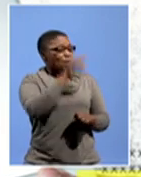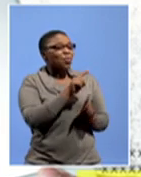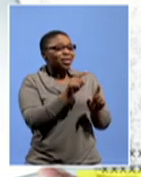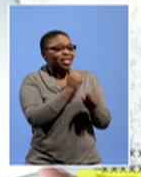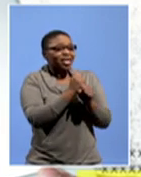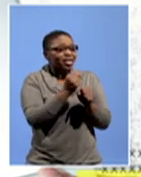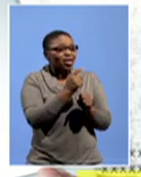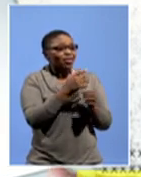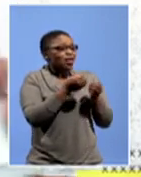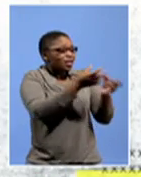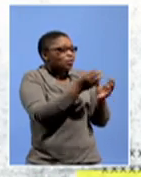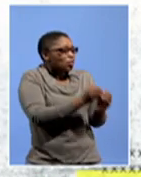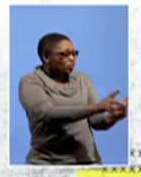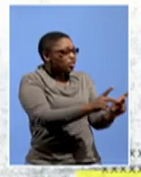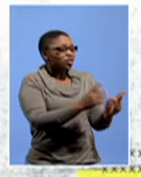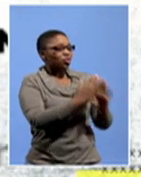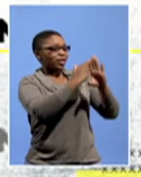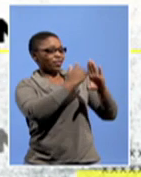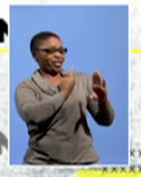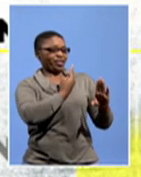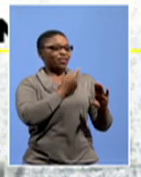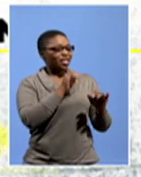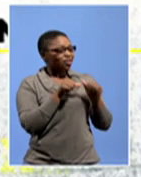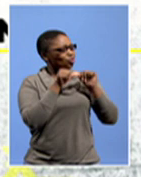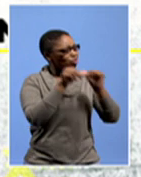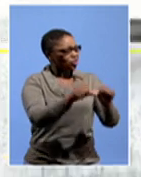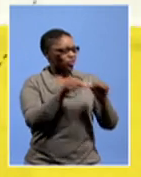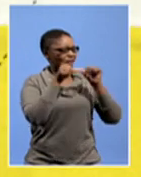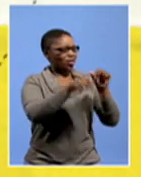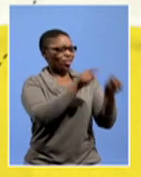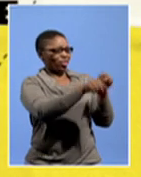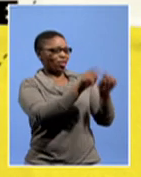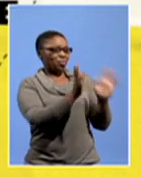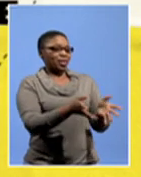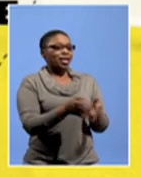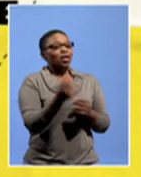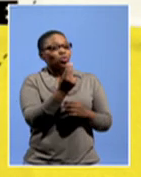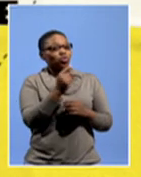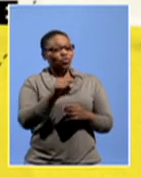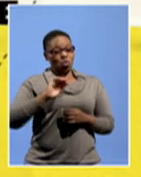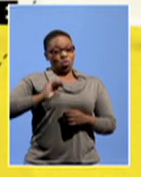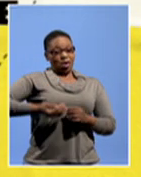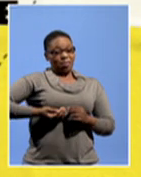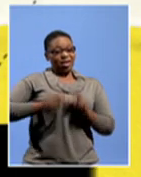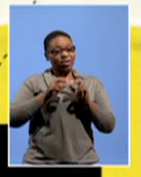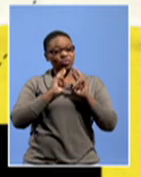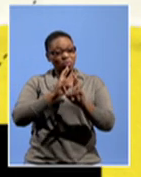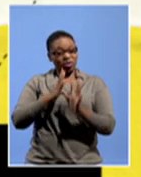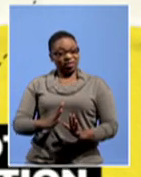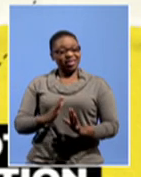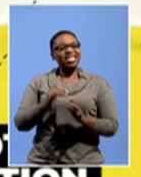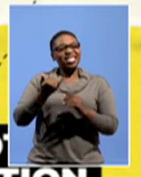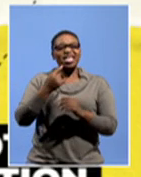They me. don't let you say anything, and they just keep going and going and going. And it's and for women journalists especially, they go after them and they attack